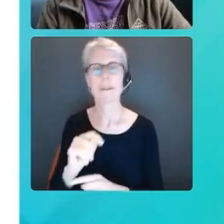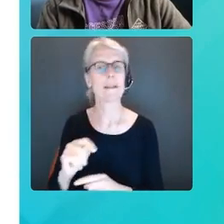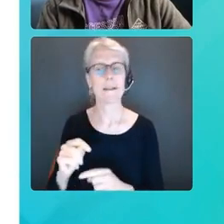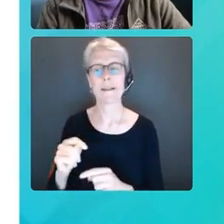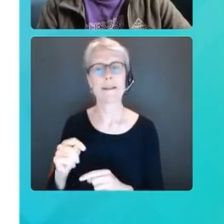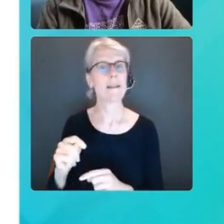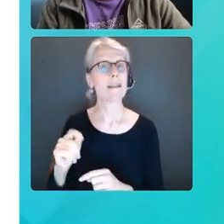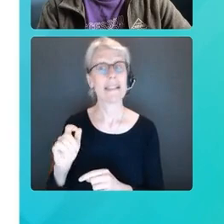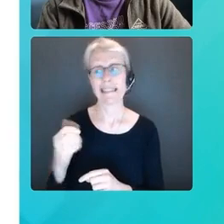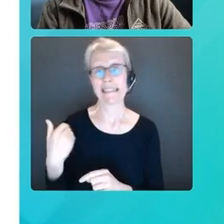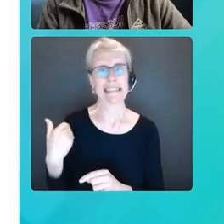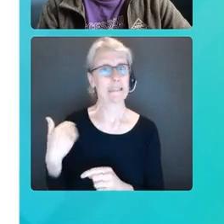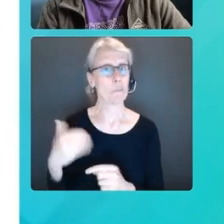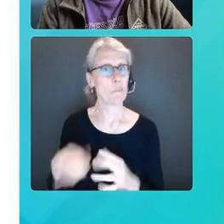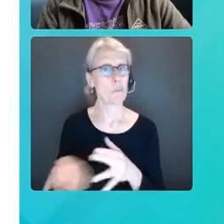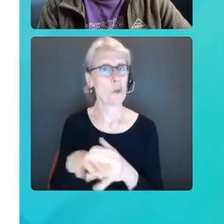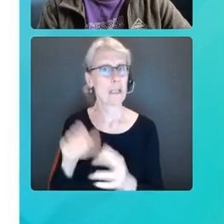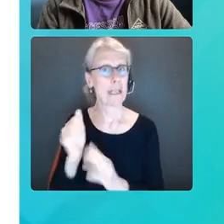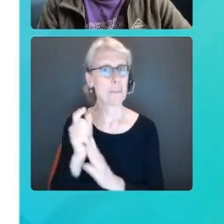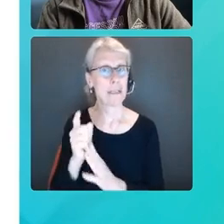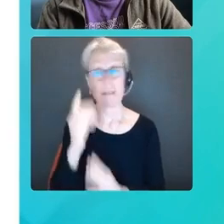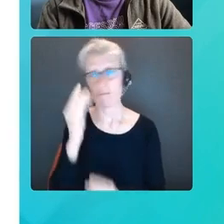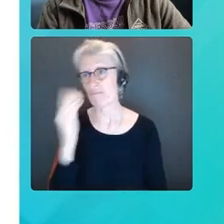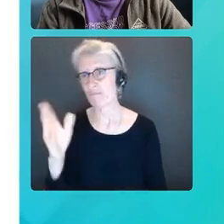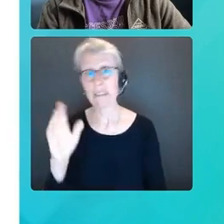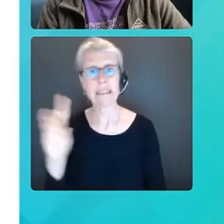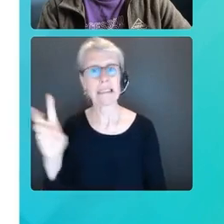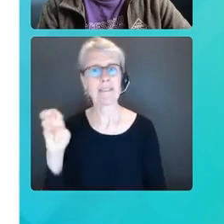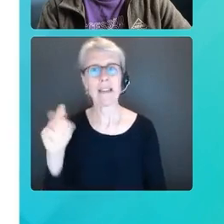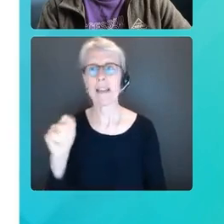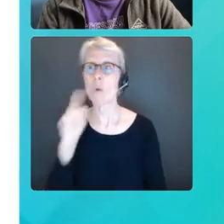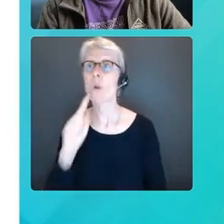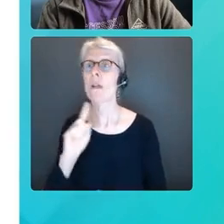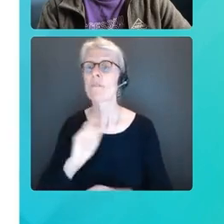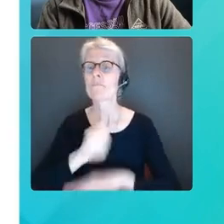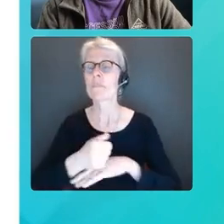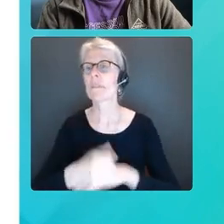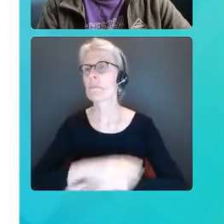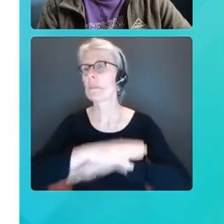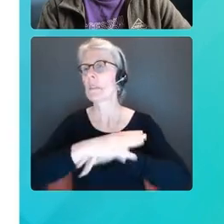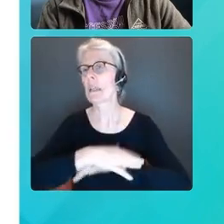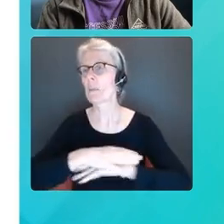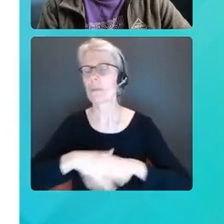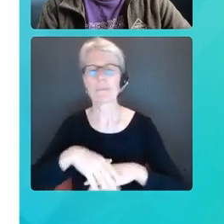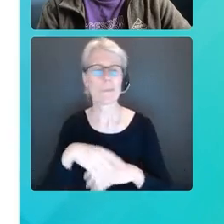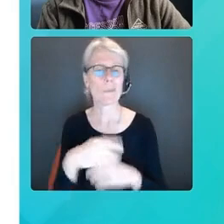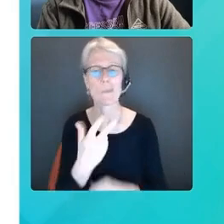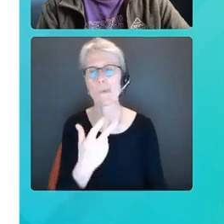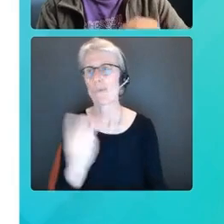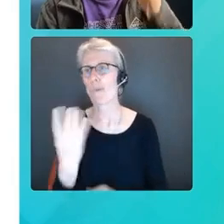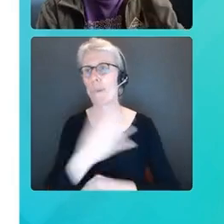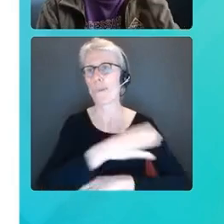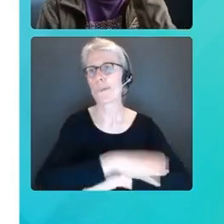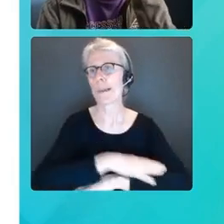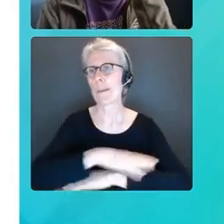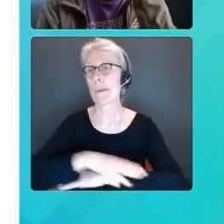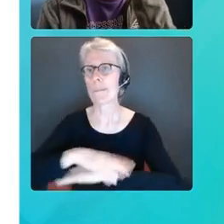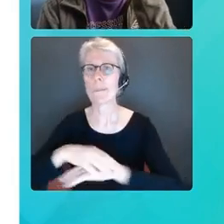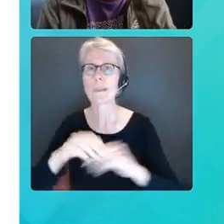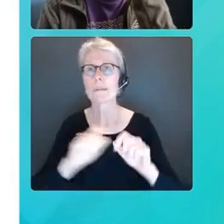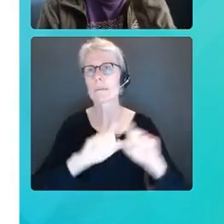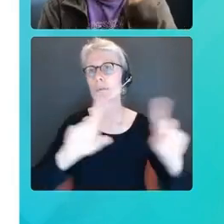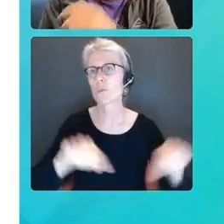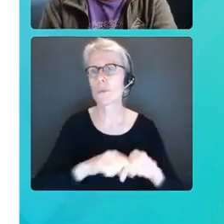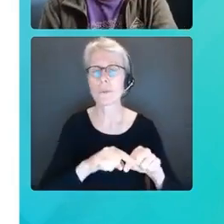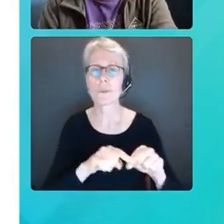them and said, I'm going to have a booth. We were going to do 3 to 4 like kind of informal screen reader